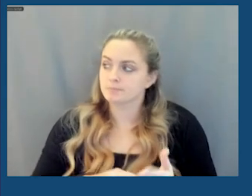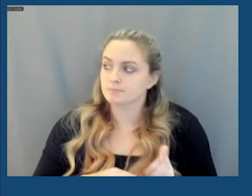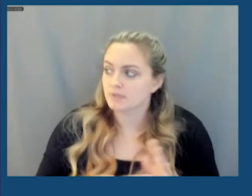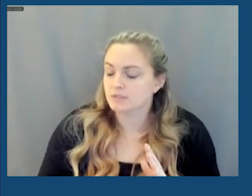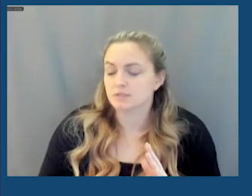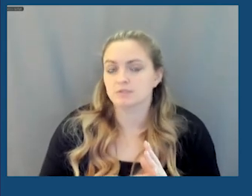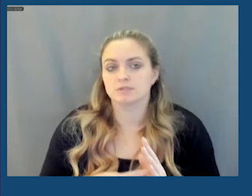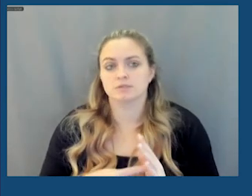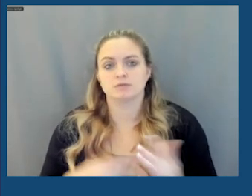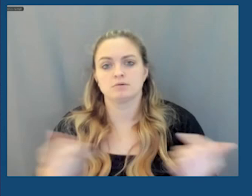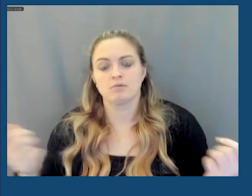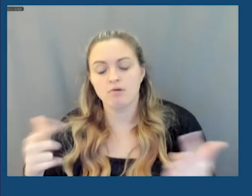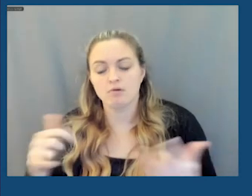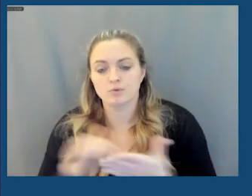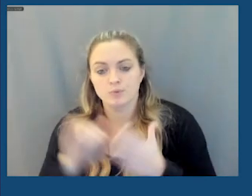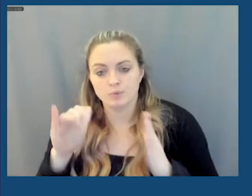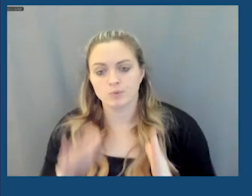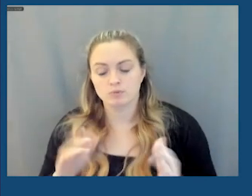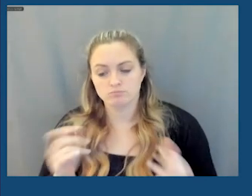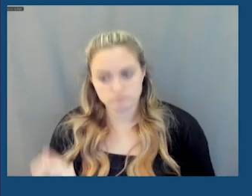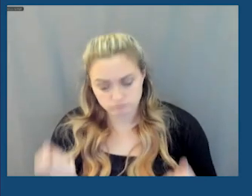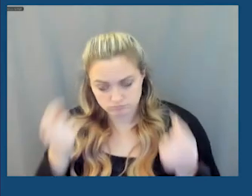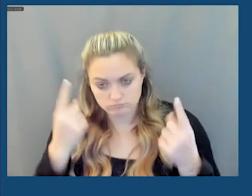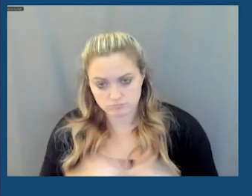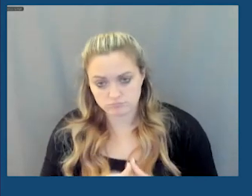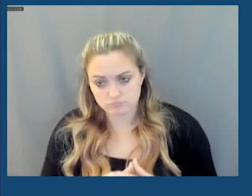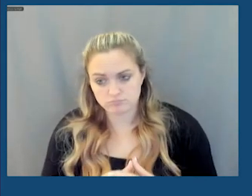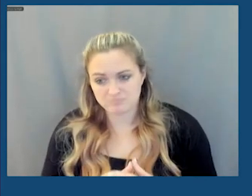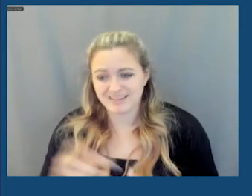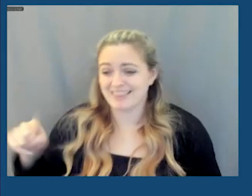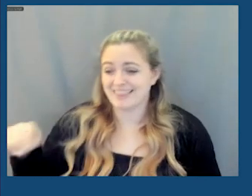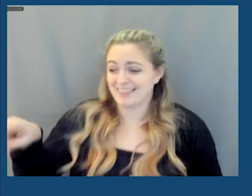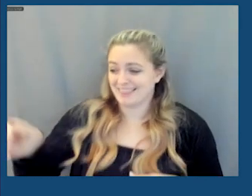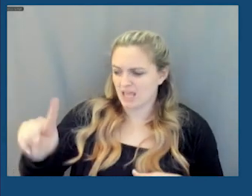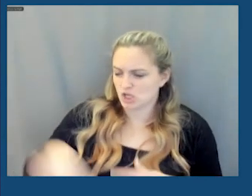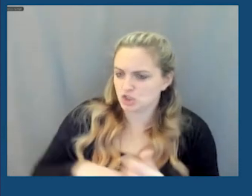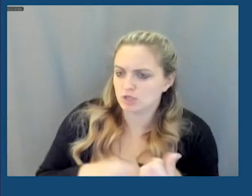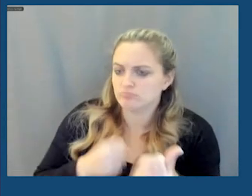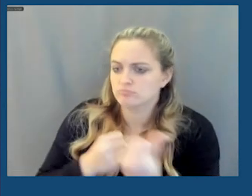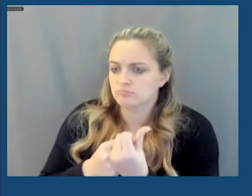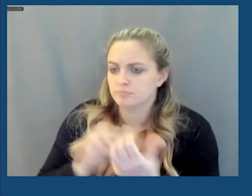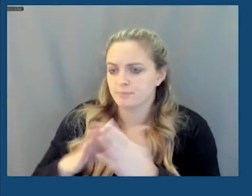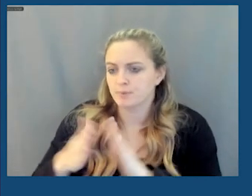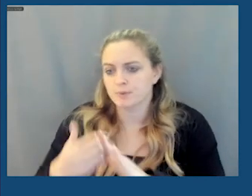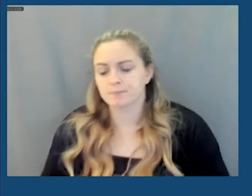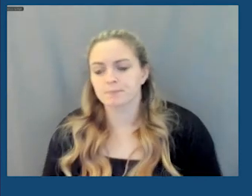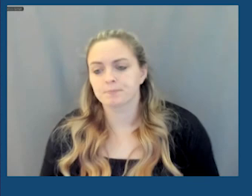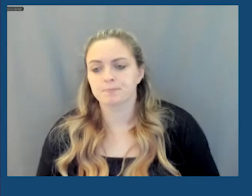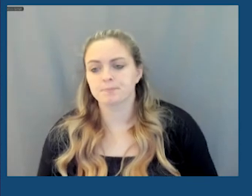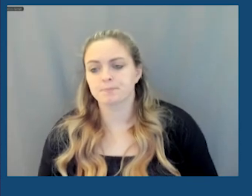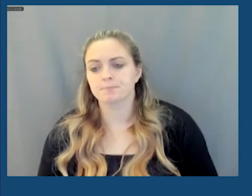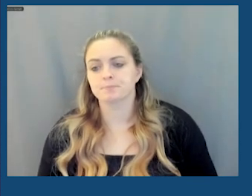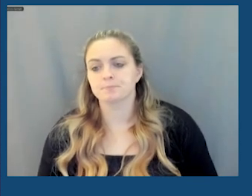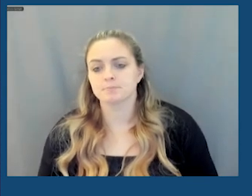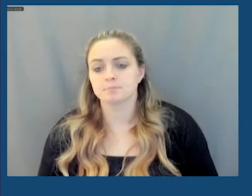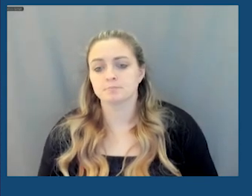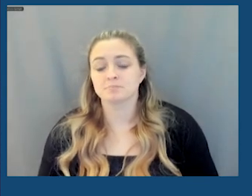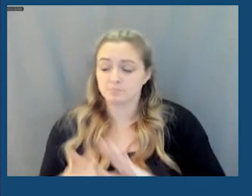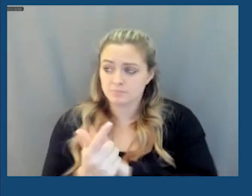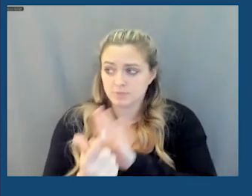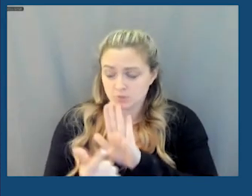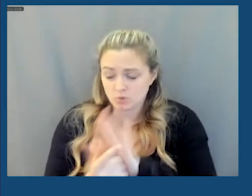that all New Yorkers understand that they should stand behind our communities. And this law, which is